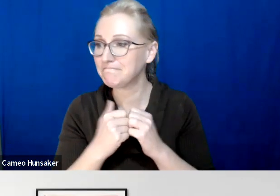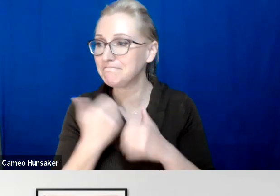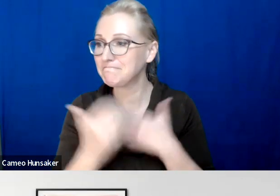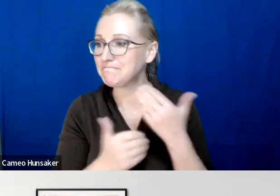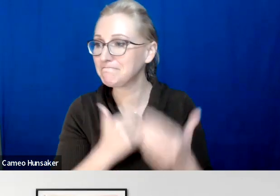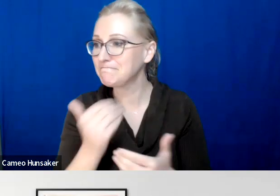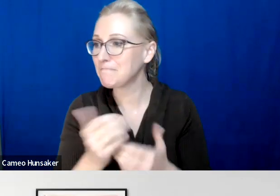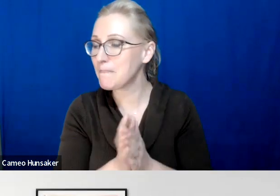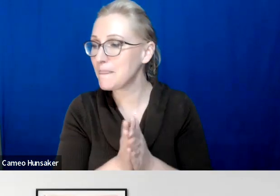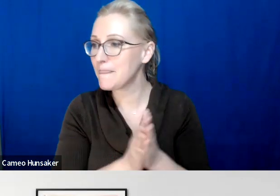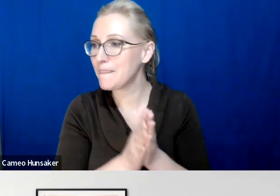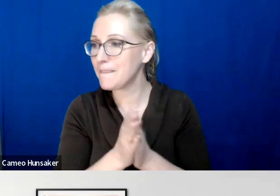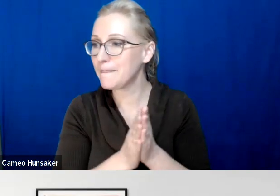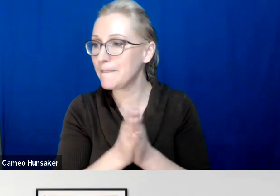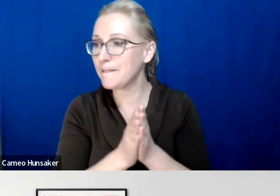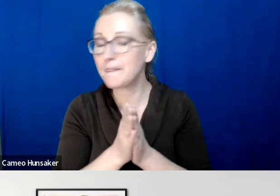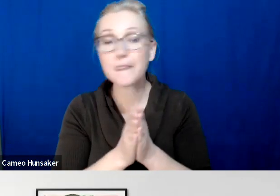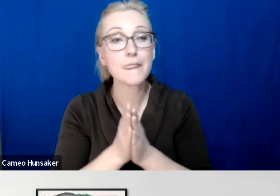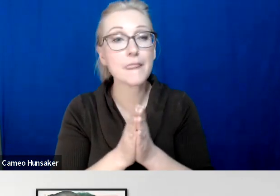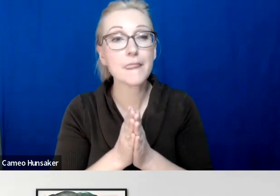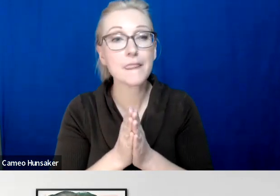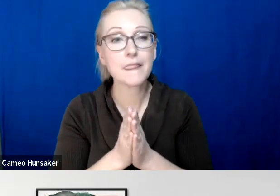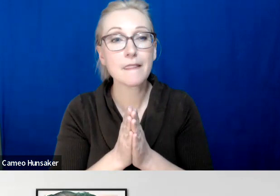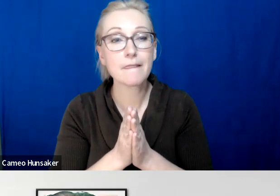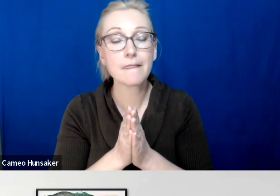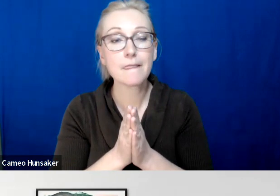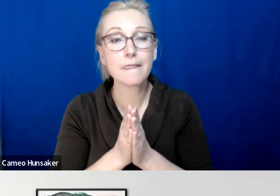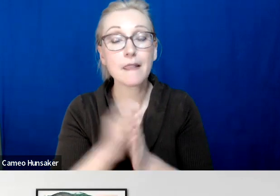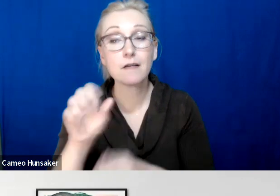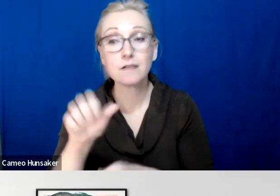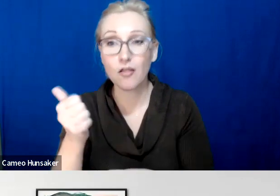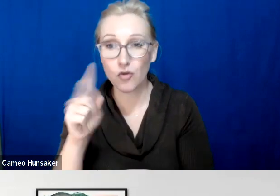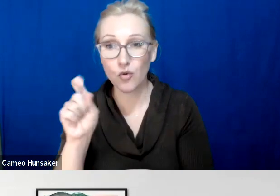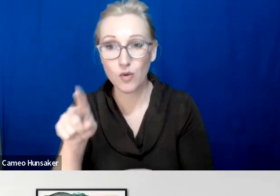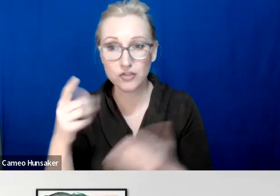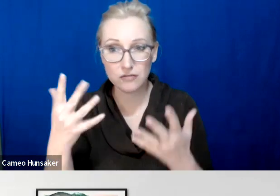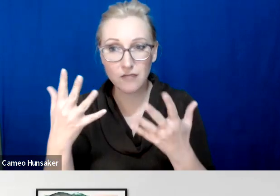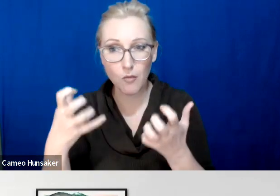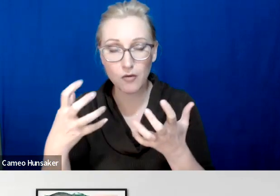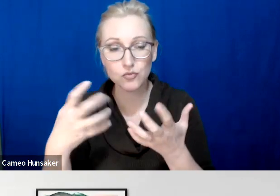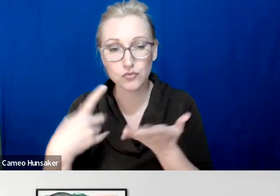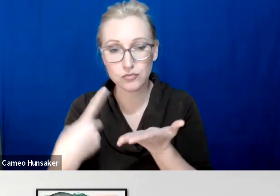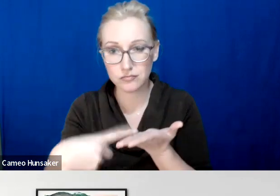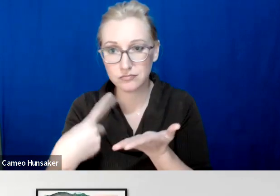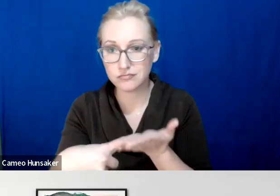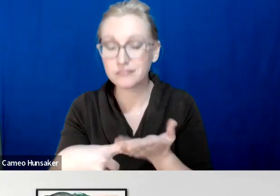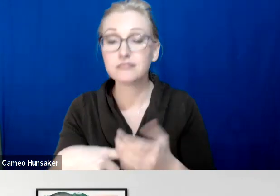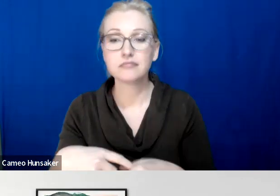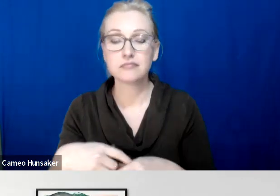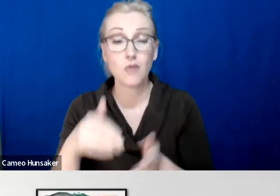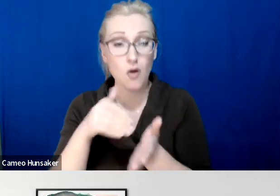other things that I just want to make sure to address are things that we often get here at the